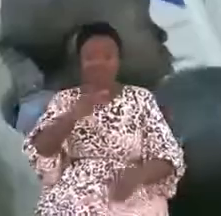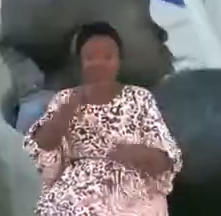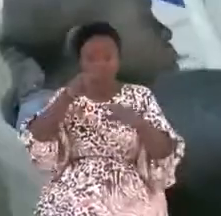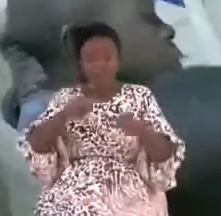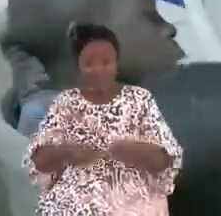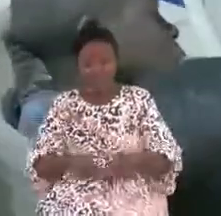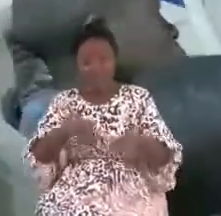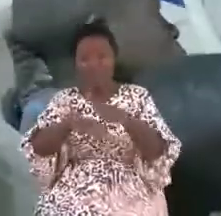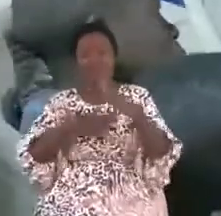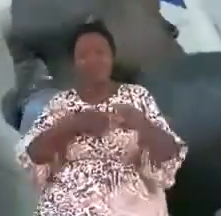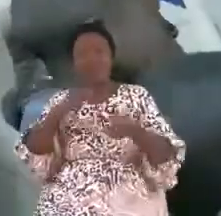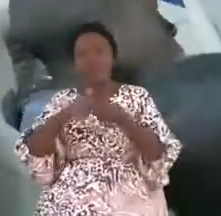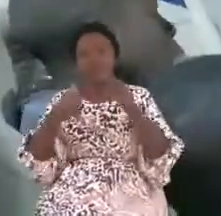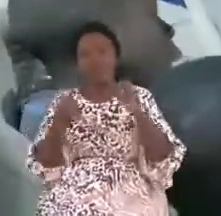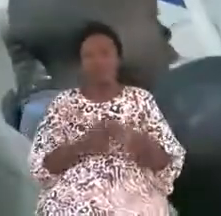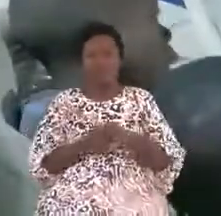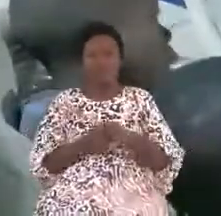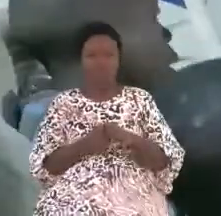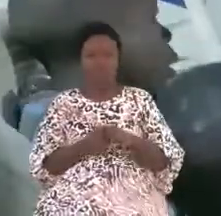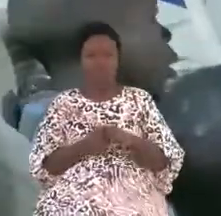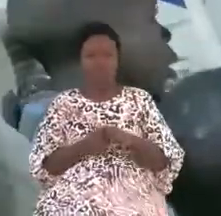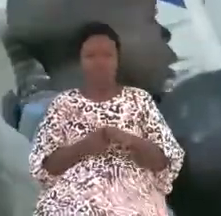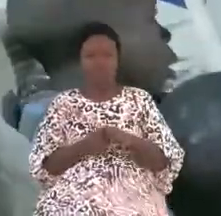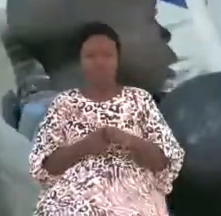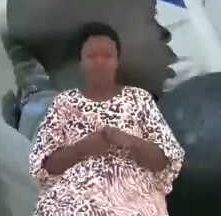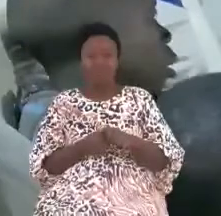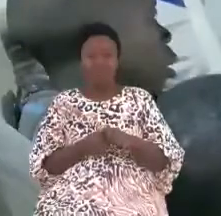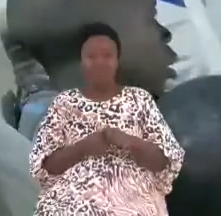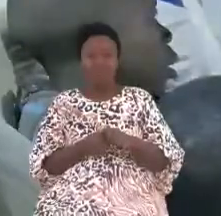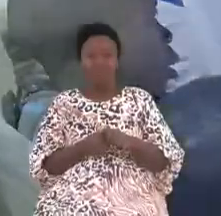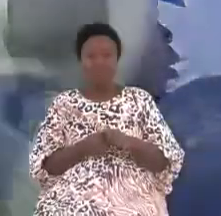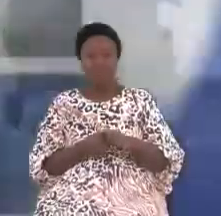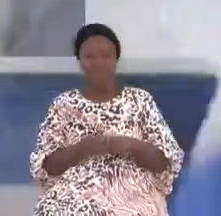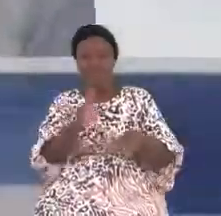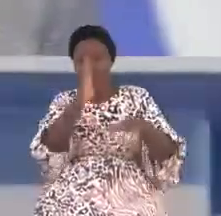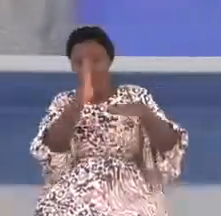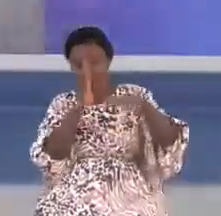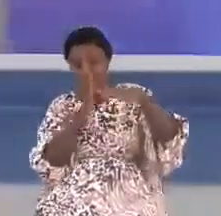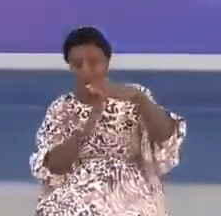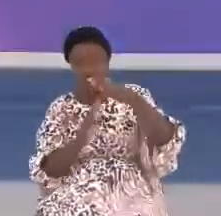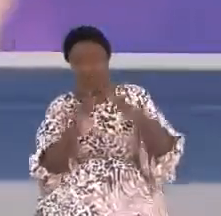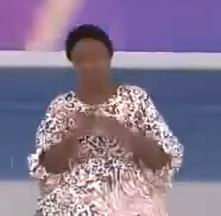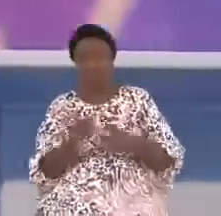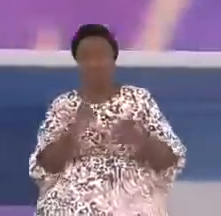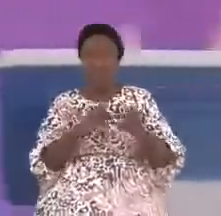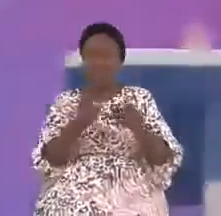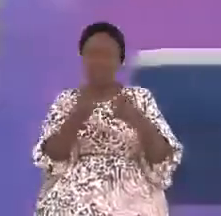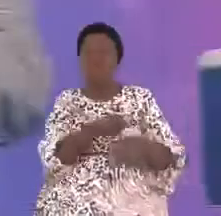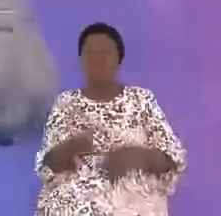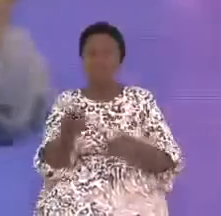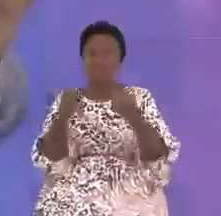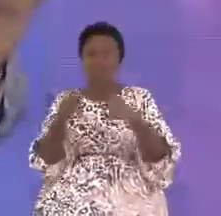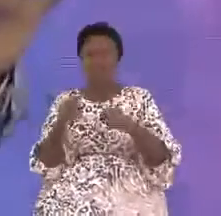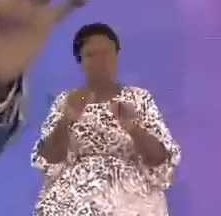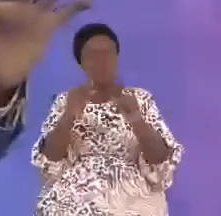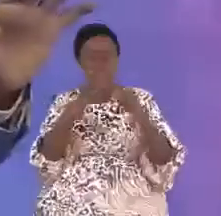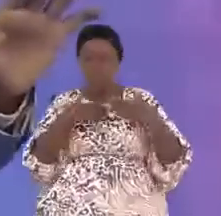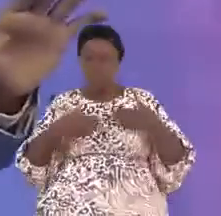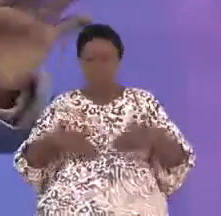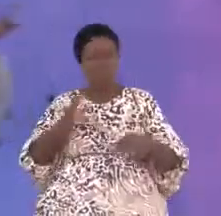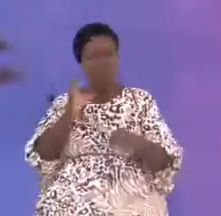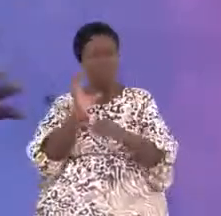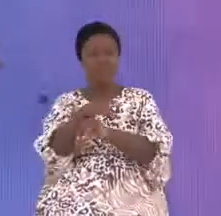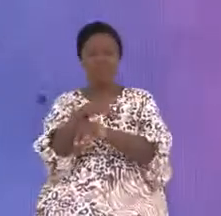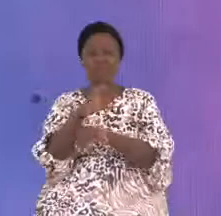jesus name loneliness loneliness they came nobody pressurizing them